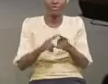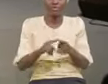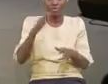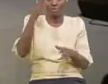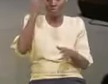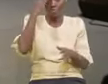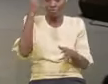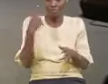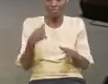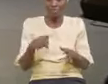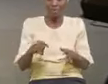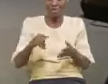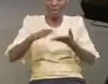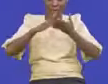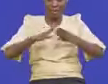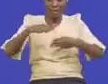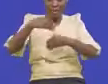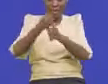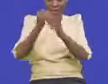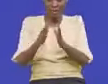Elabe le nya avulela.